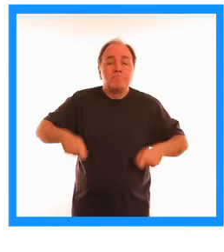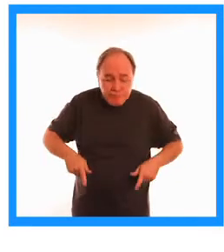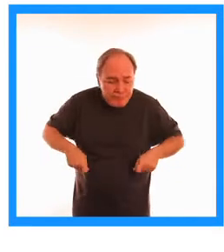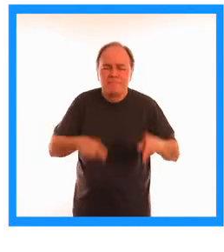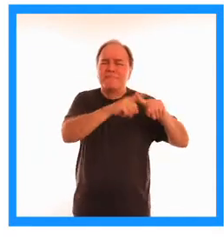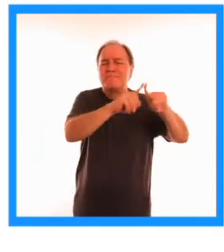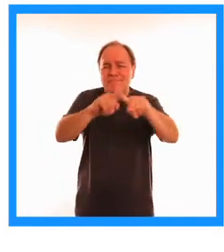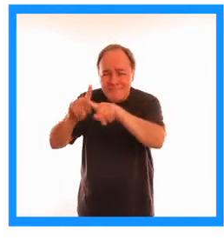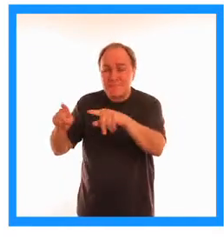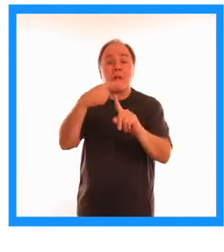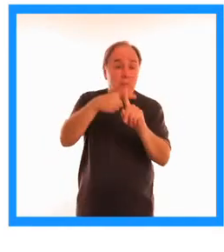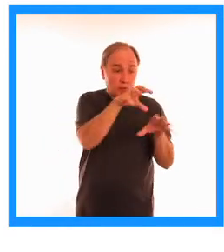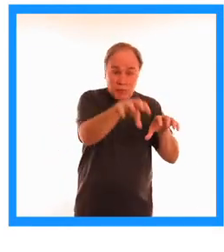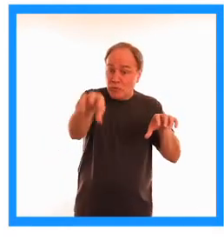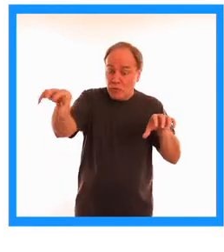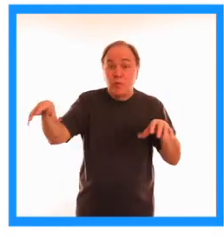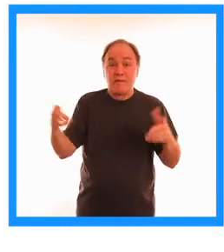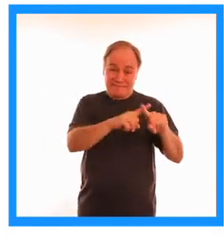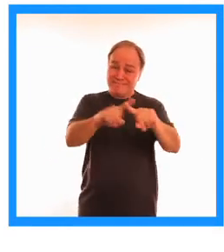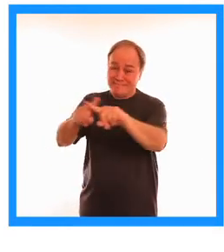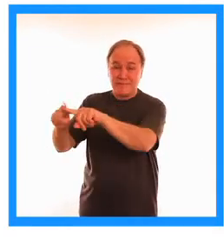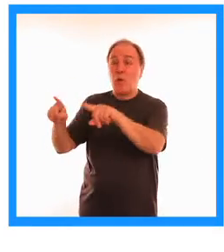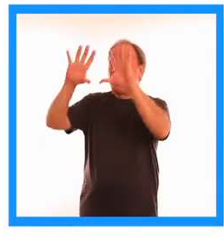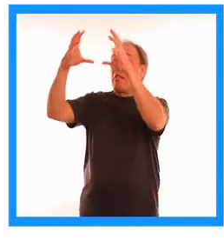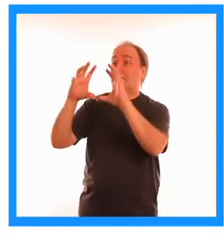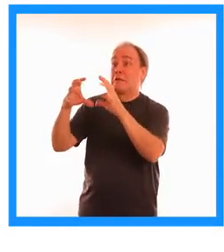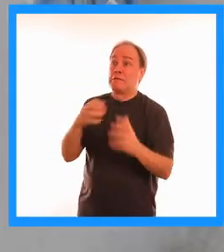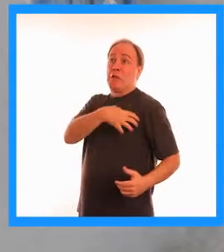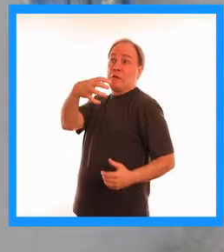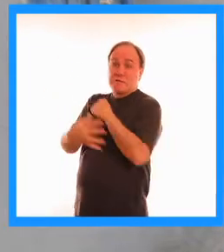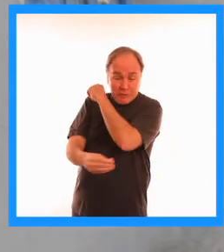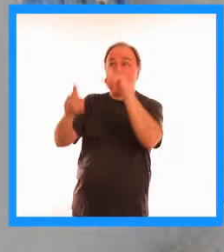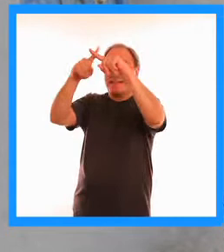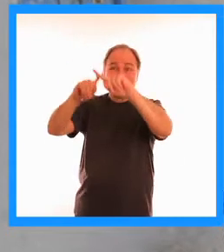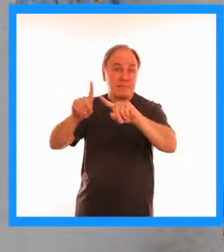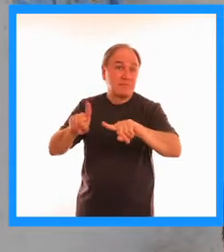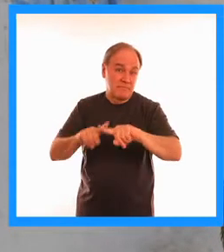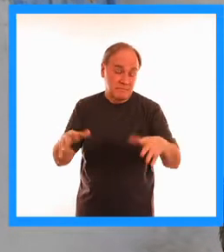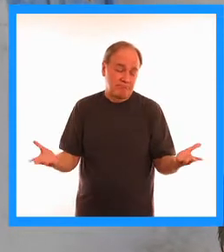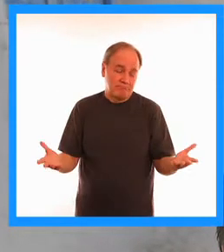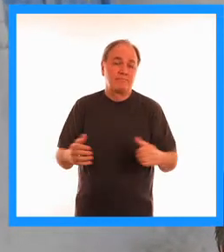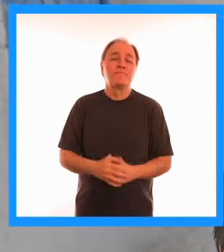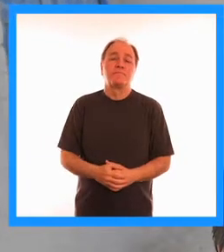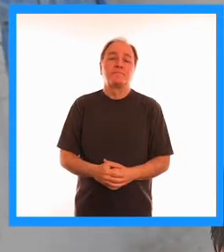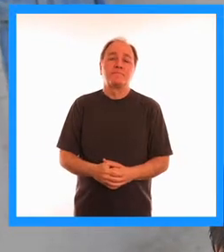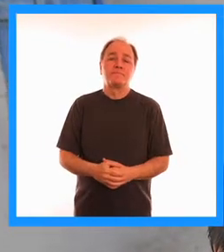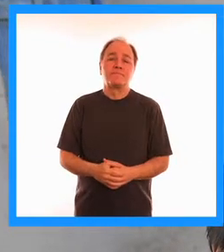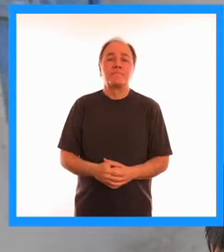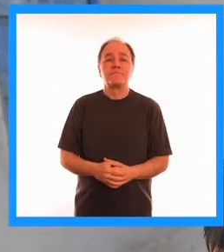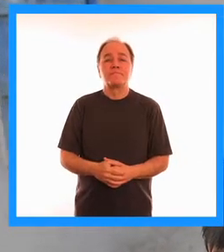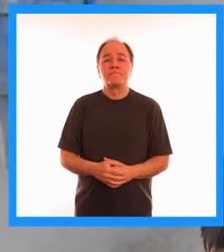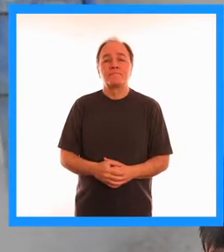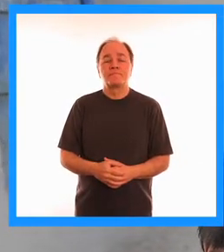they have, or how these disabilities affect their lives. Children are thus cut off from the public services to which they are entitled. These